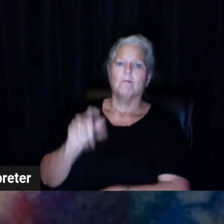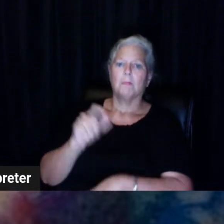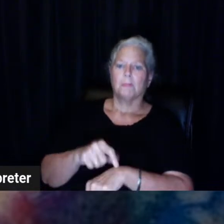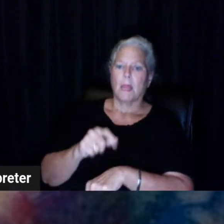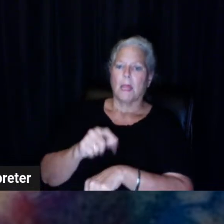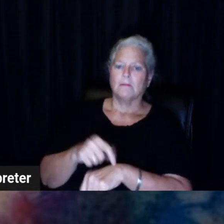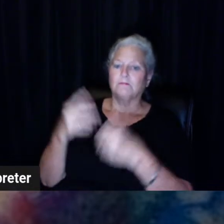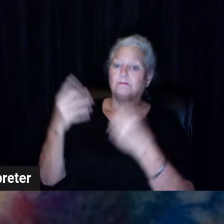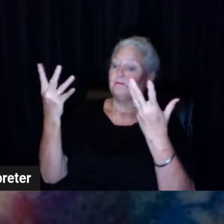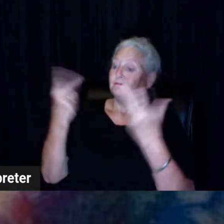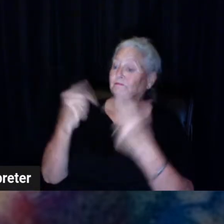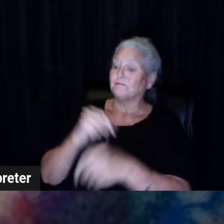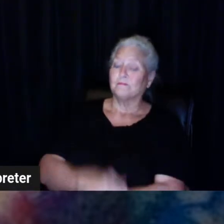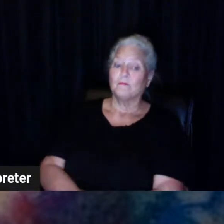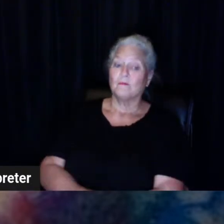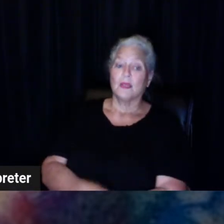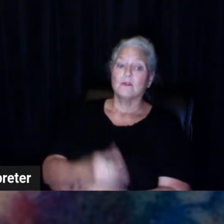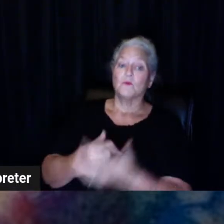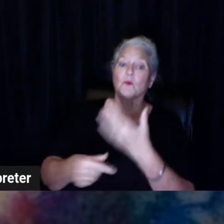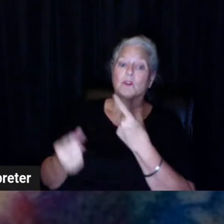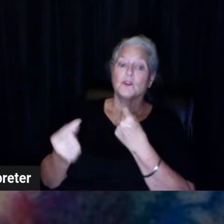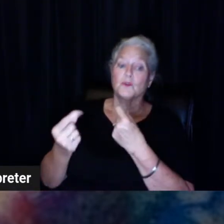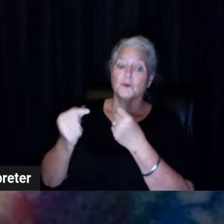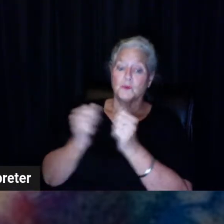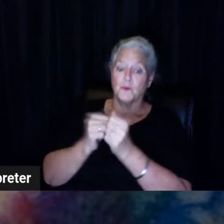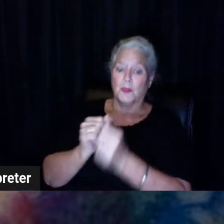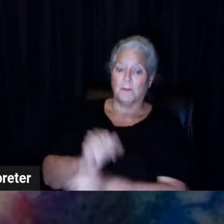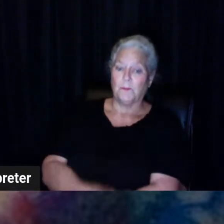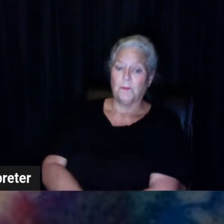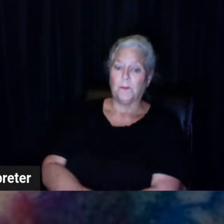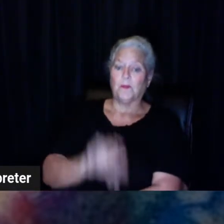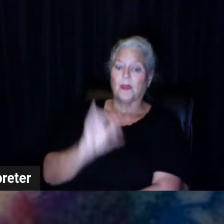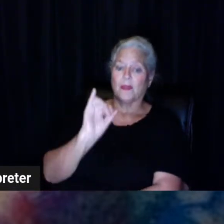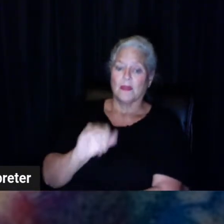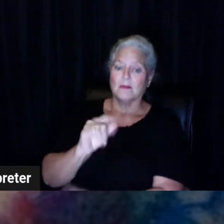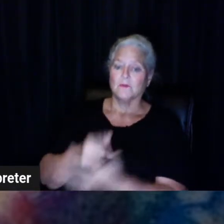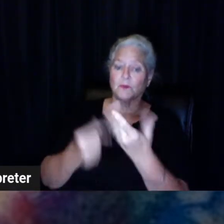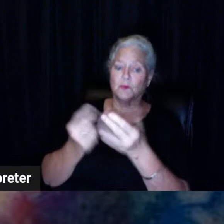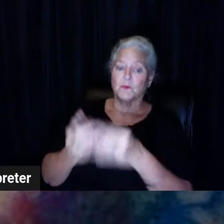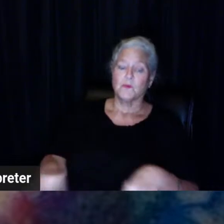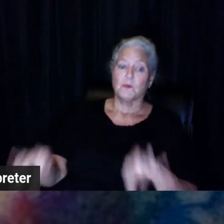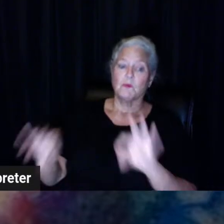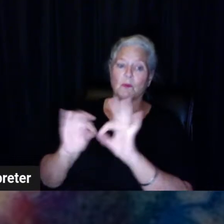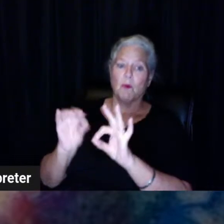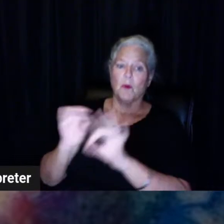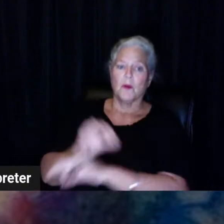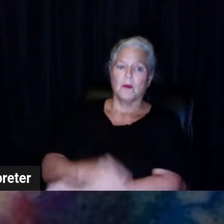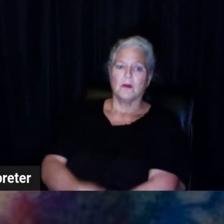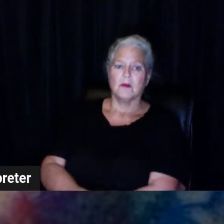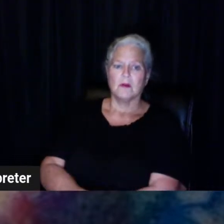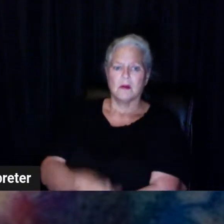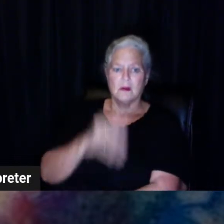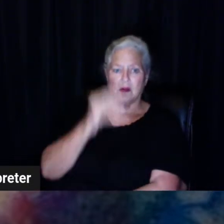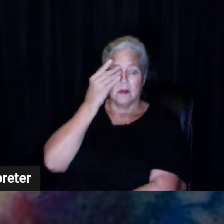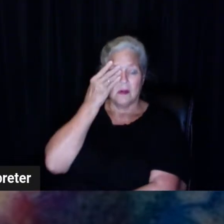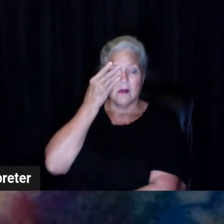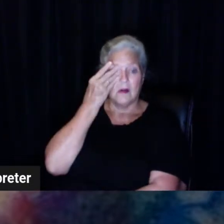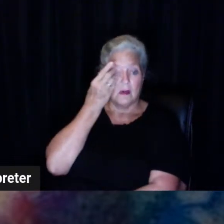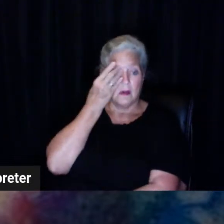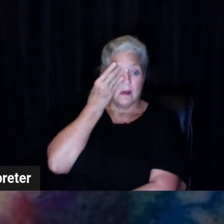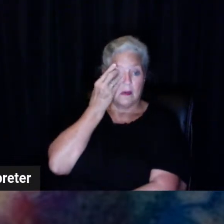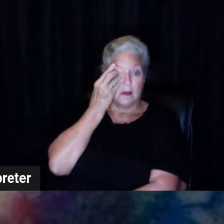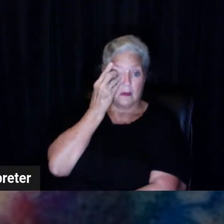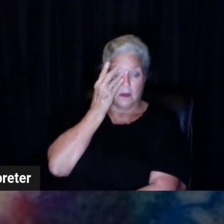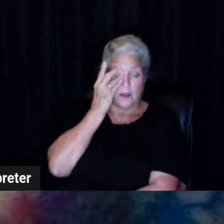irrelevant. It's what you do with it. It's important. So, boy, I got a little bit smart there, didn't I? Maybe I should go